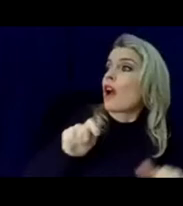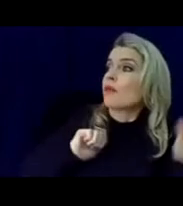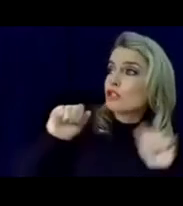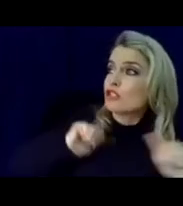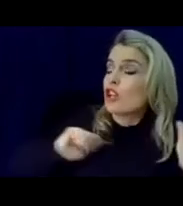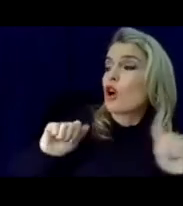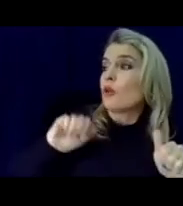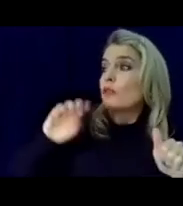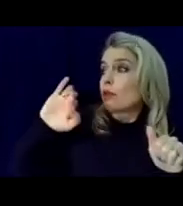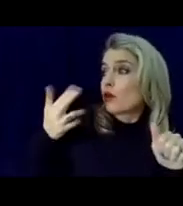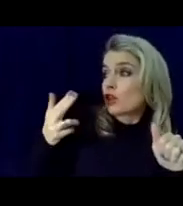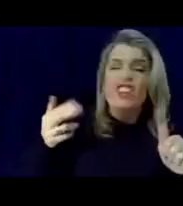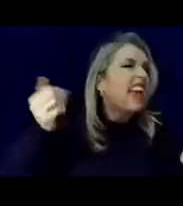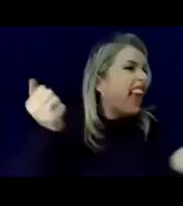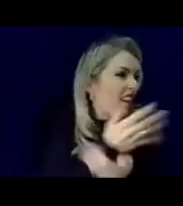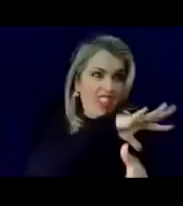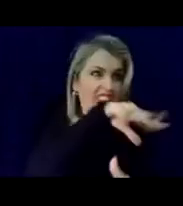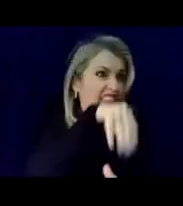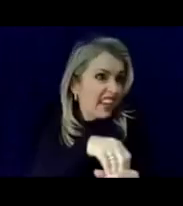merch? Everything.